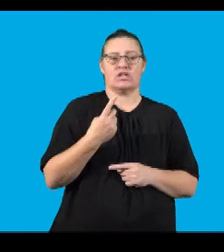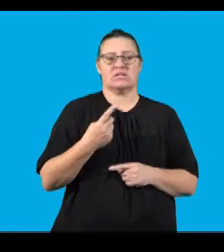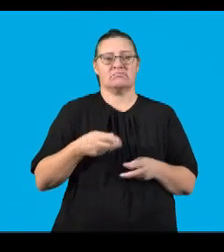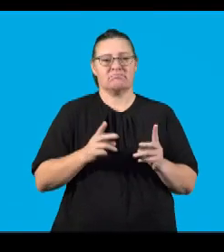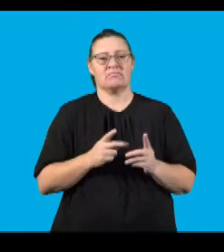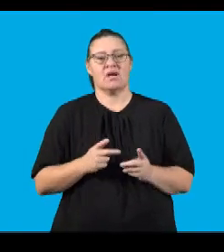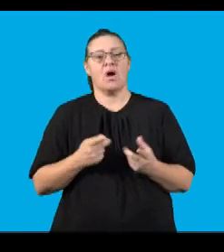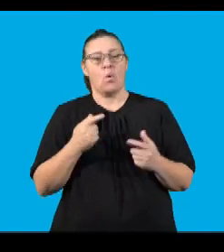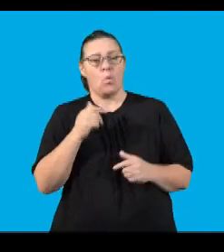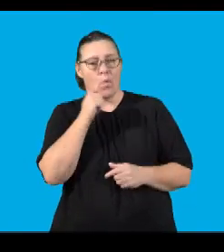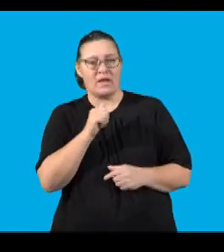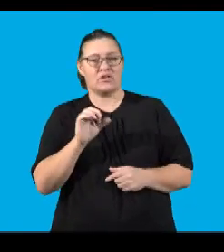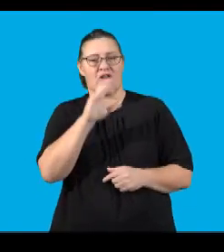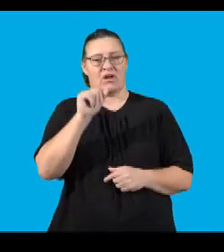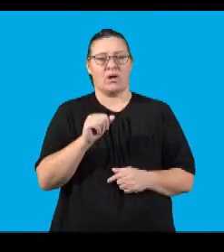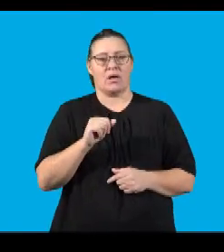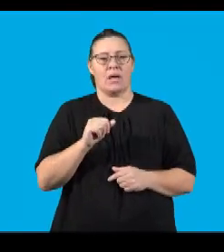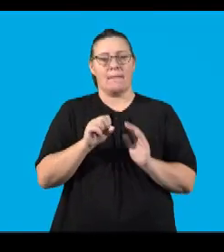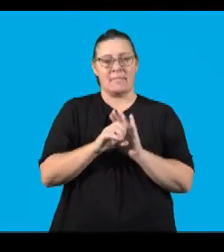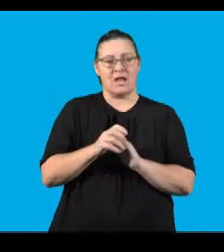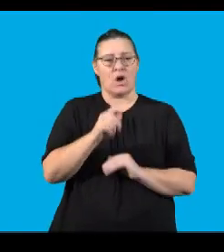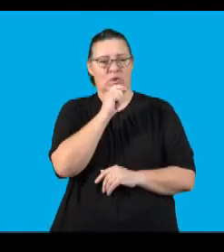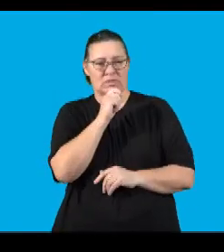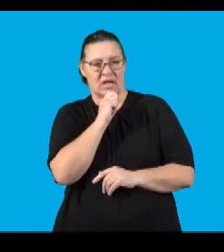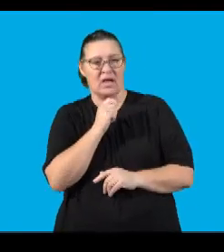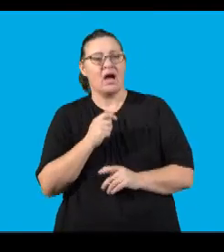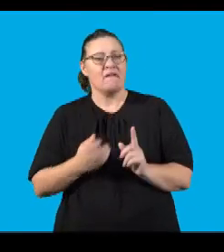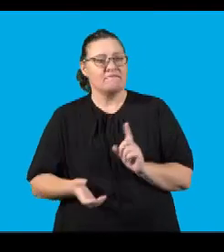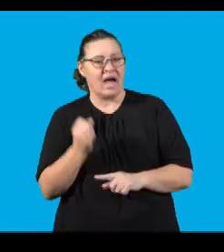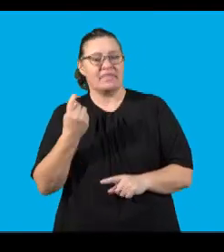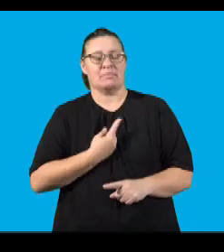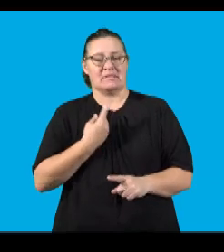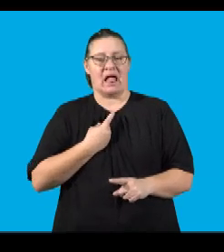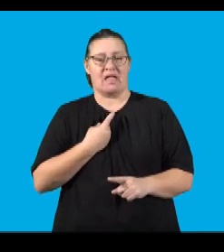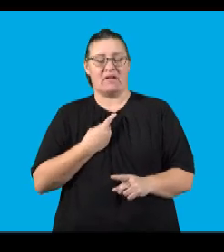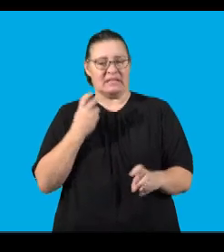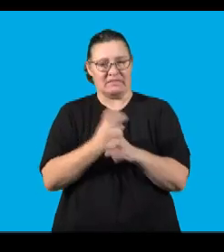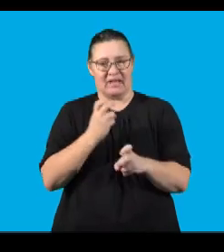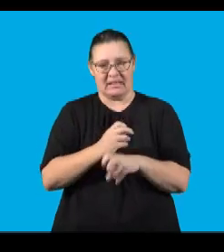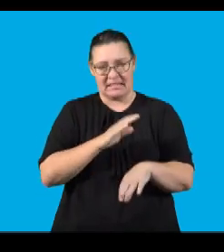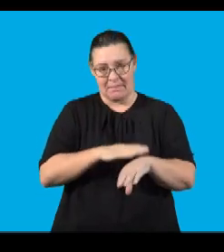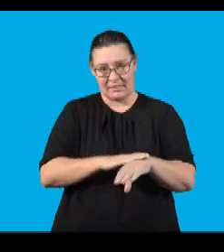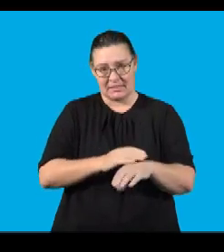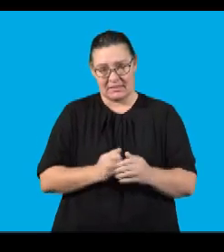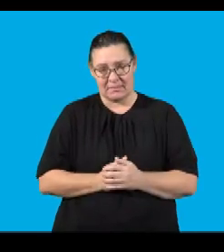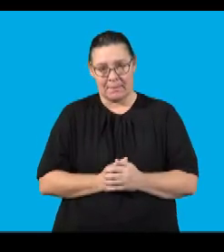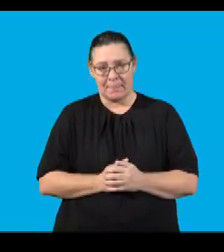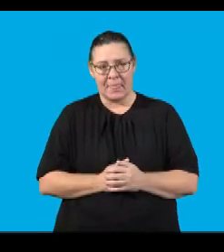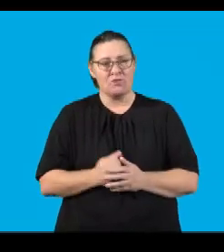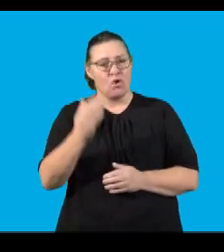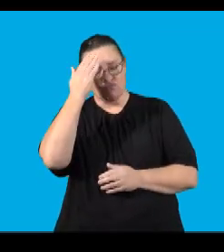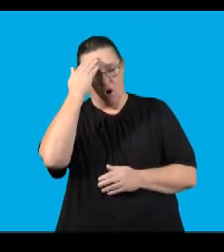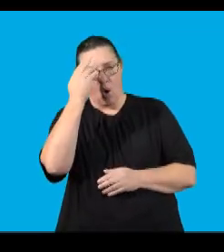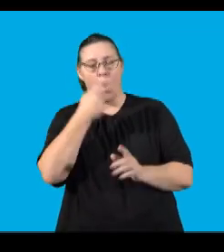when South African media users find themselves in stormy seas? There is the question. So you